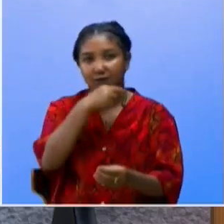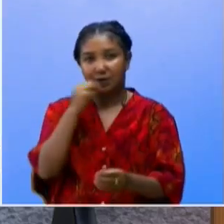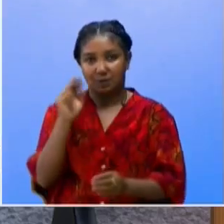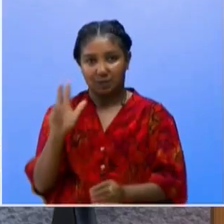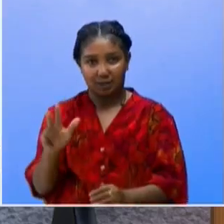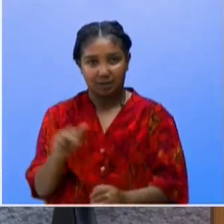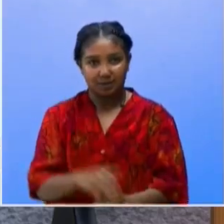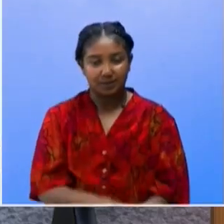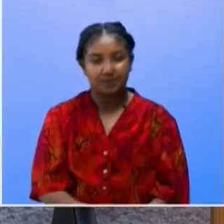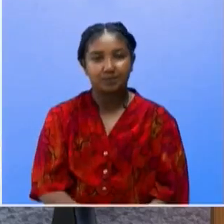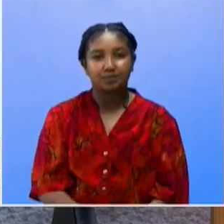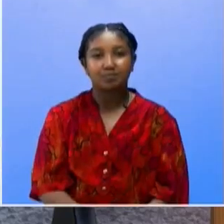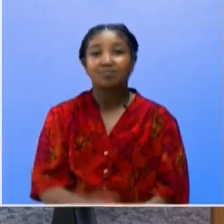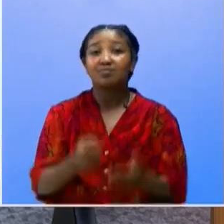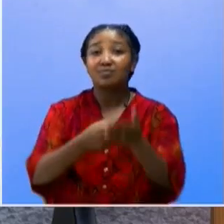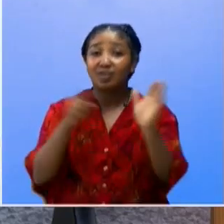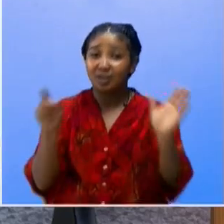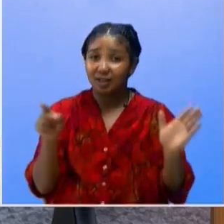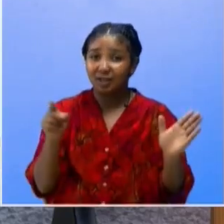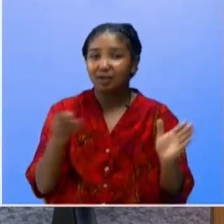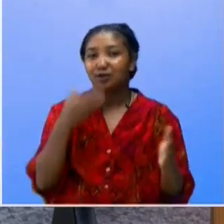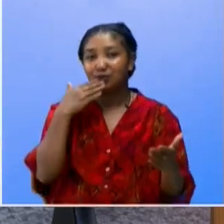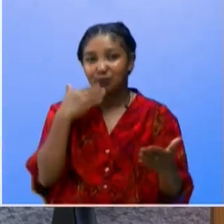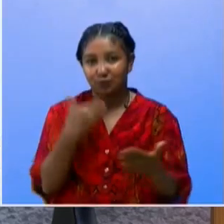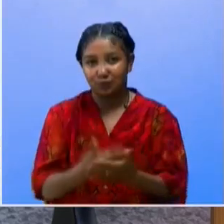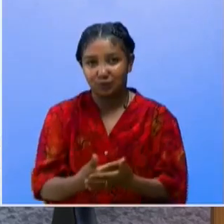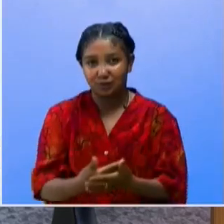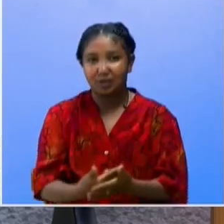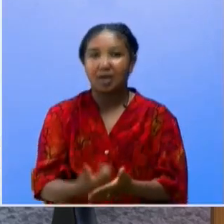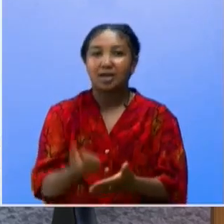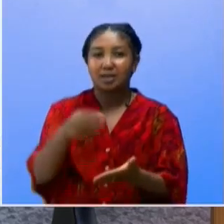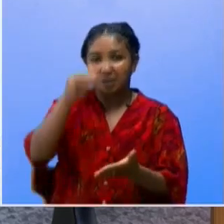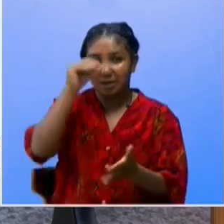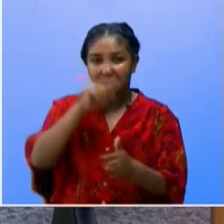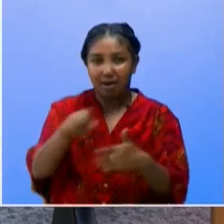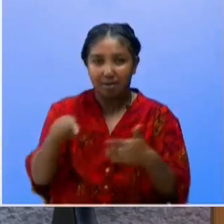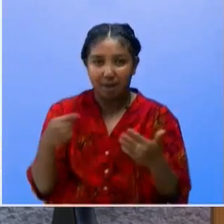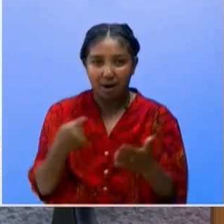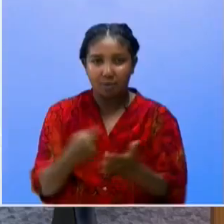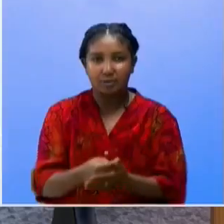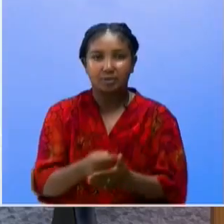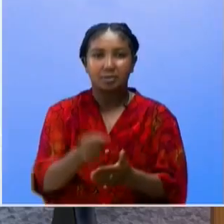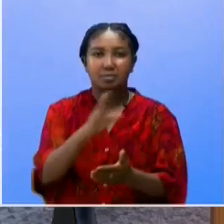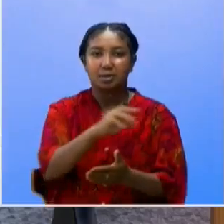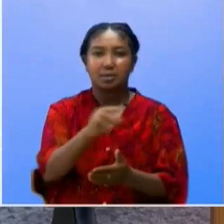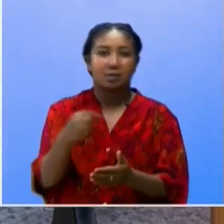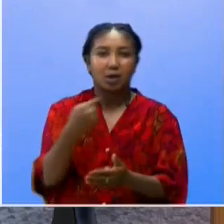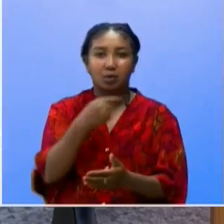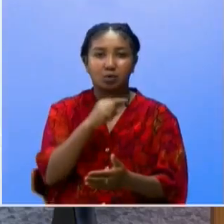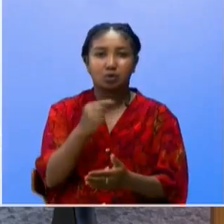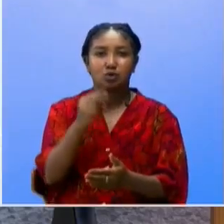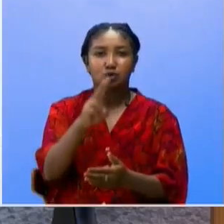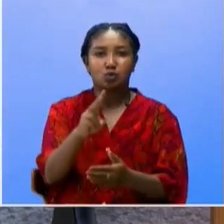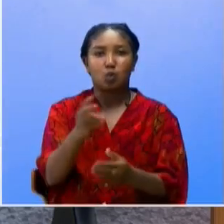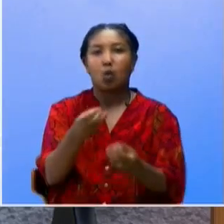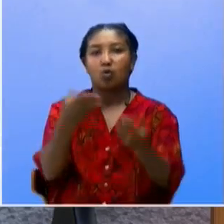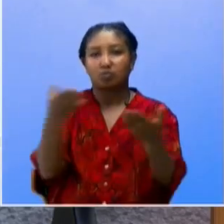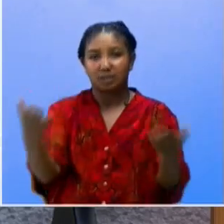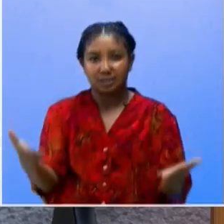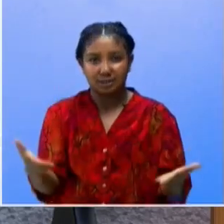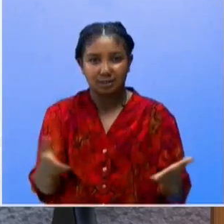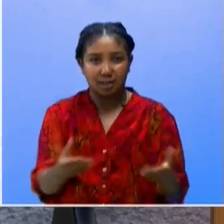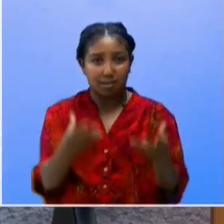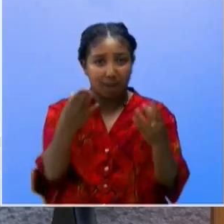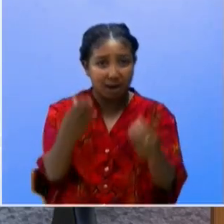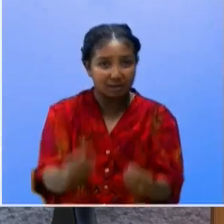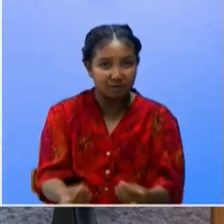3. Am I clear? Good. And also, as we've said there, maybe we can use two objects in